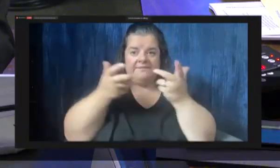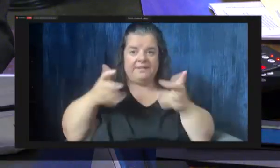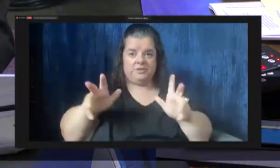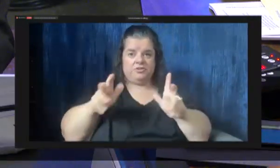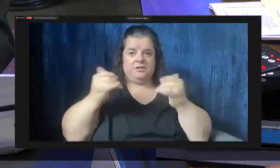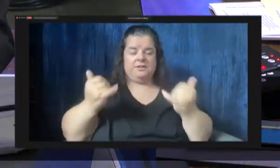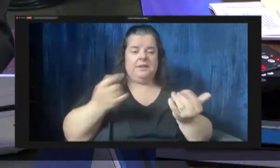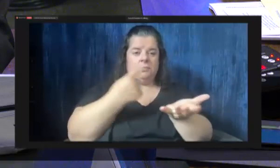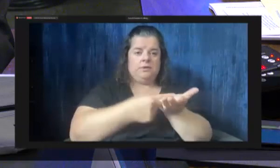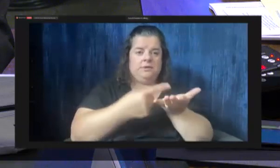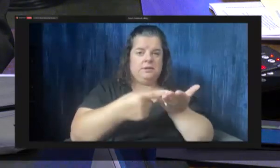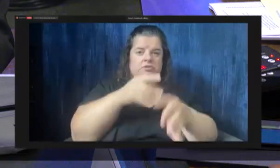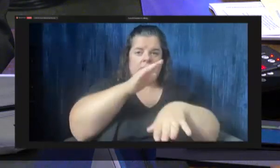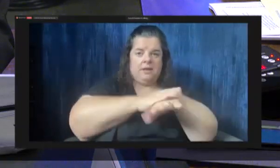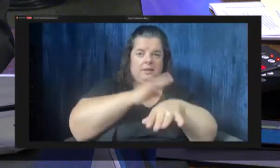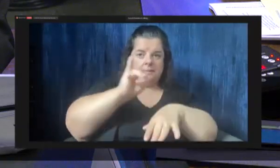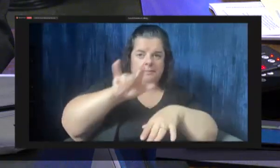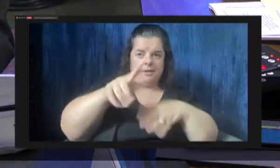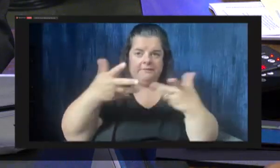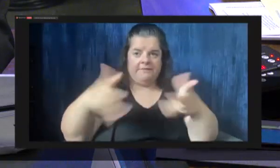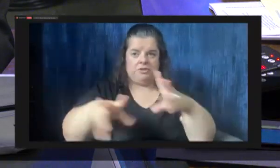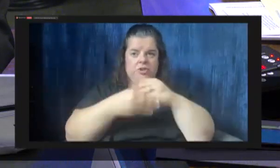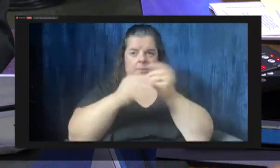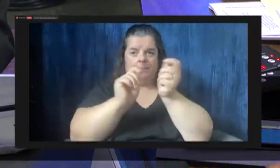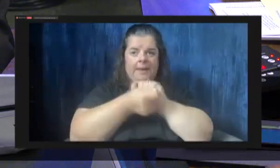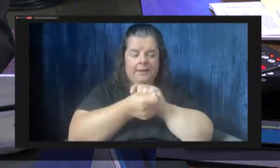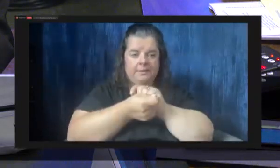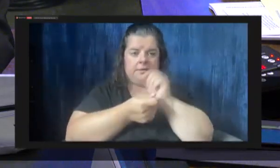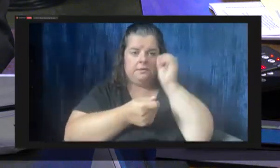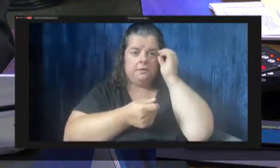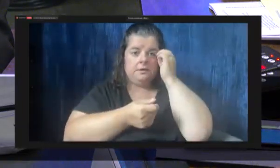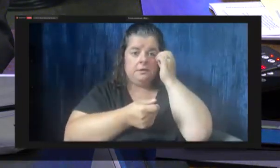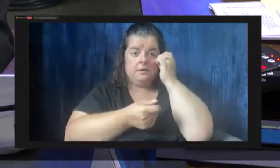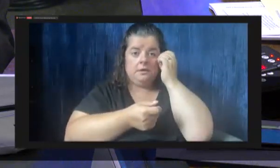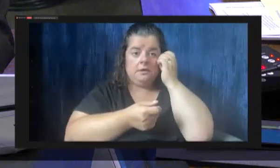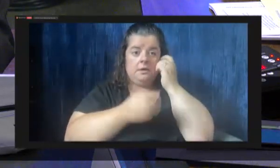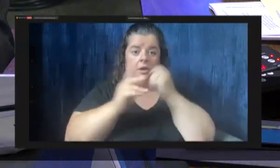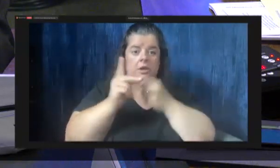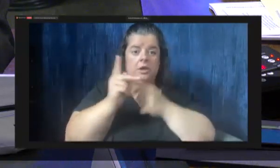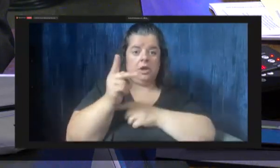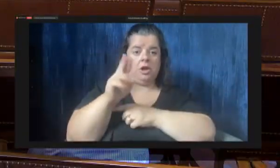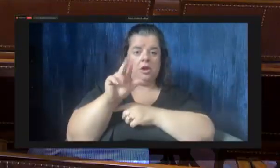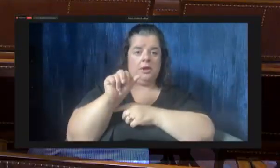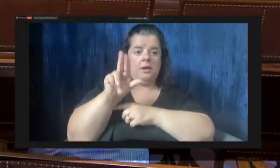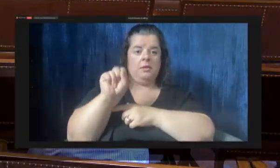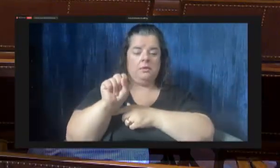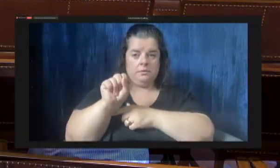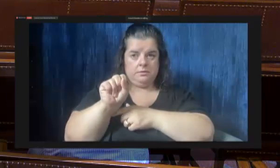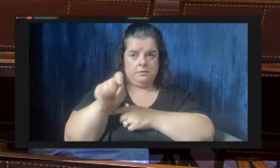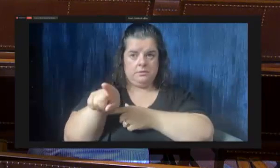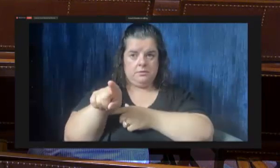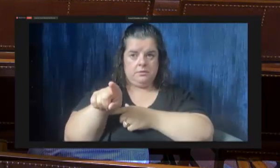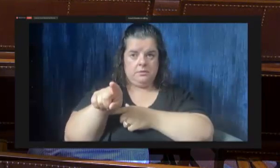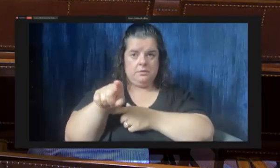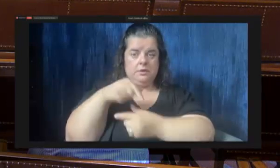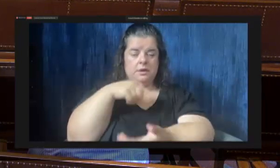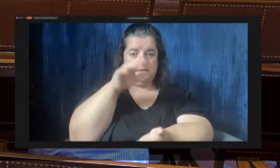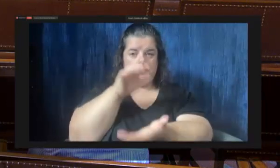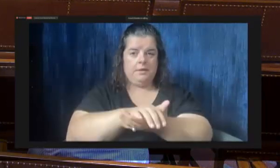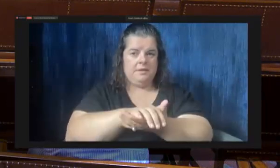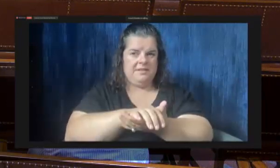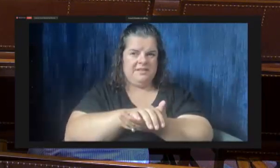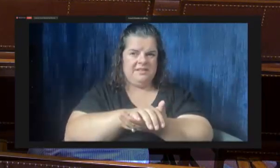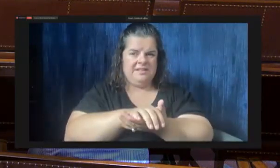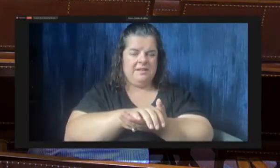Discussion on the bill as amended. Councilman Krause? I believe they're excused for the moment. Is that